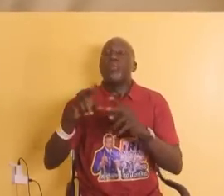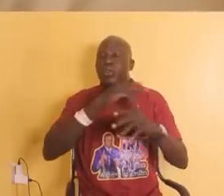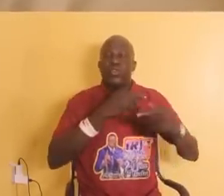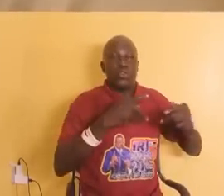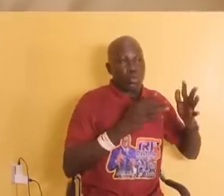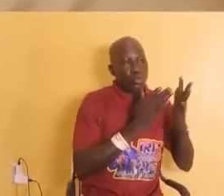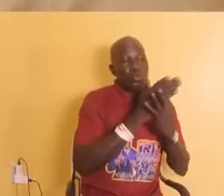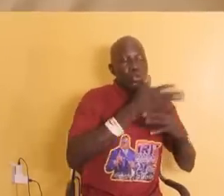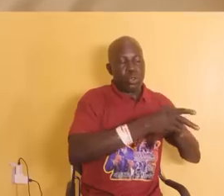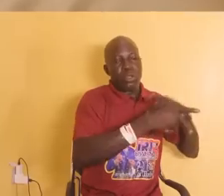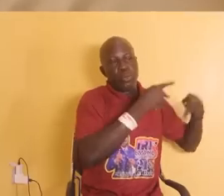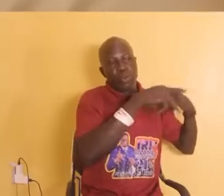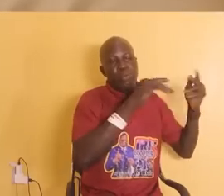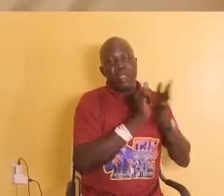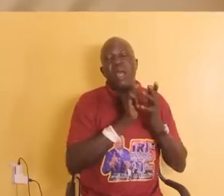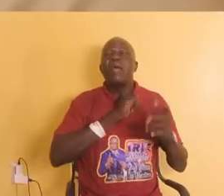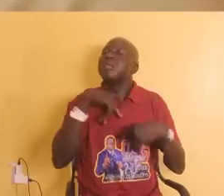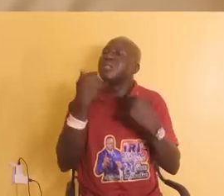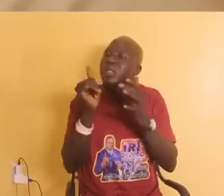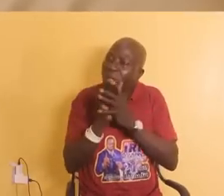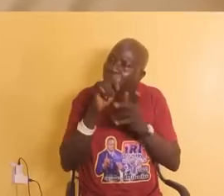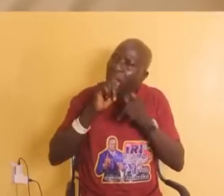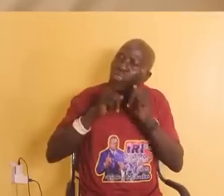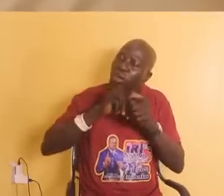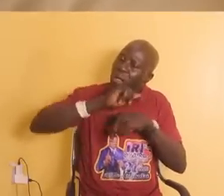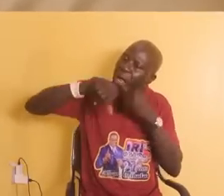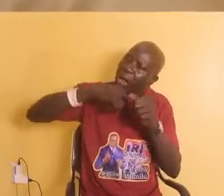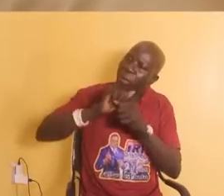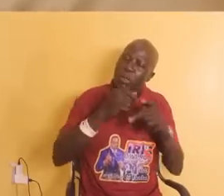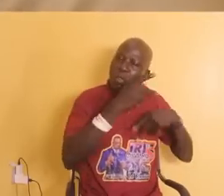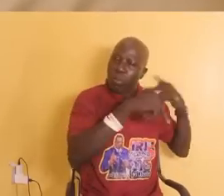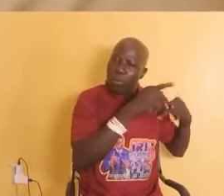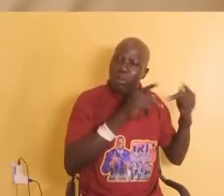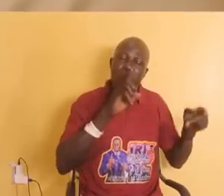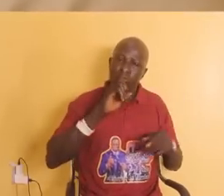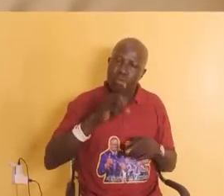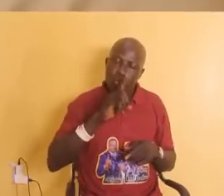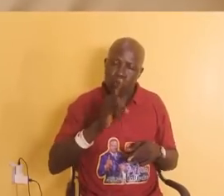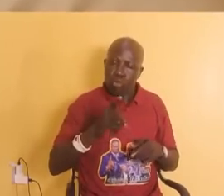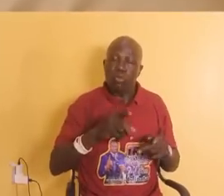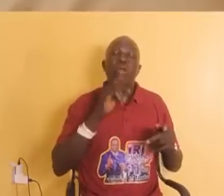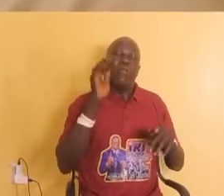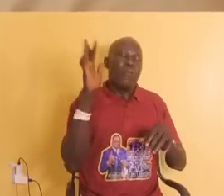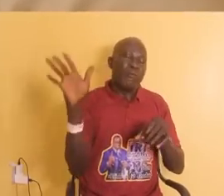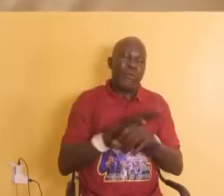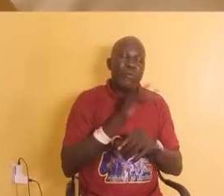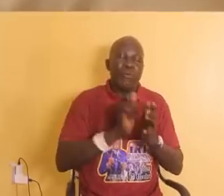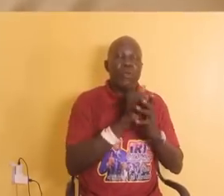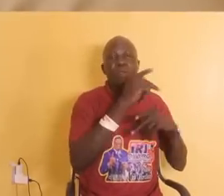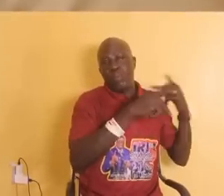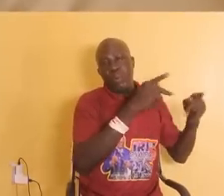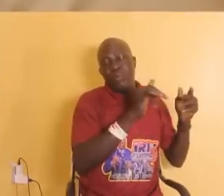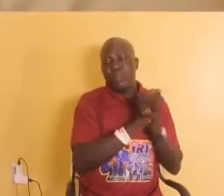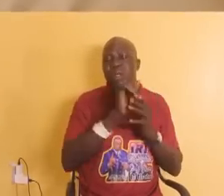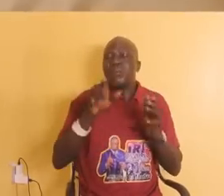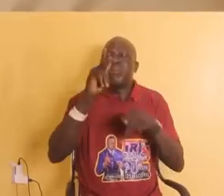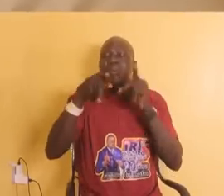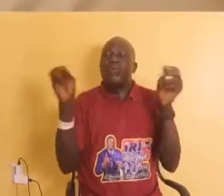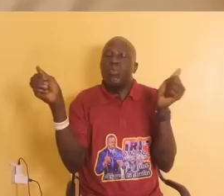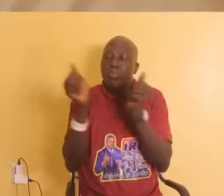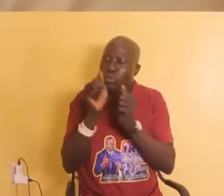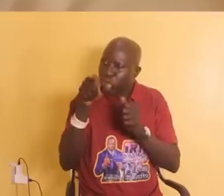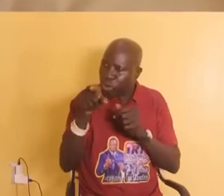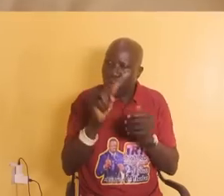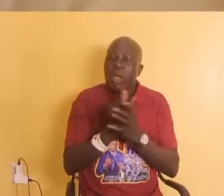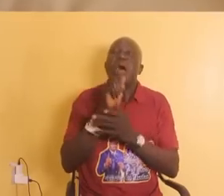re. But through his prophet. Won so nipa awon woli re. I'm talking about his prophet. Awon woli o ti to. The truthful prophet. Awon ti won wa pelu e. The people that will be.